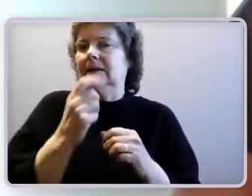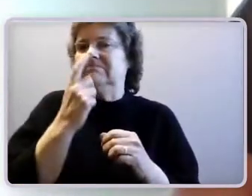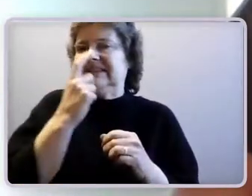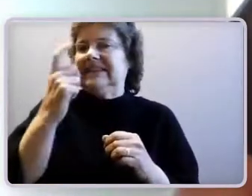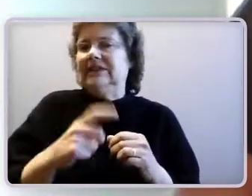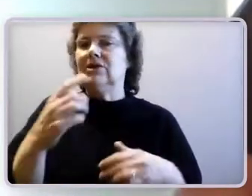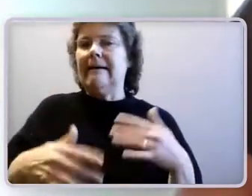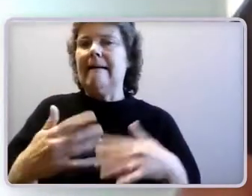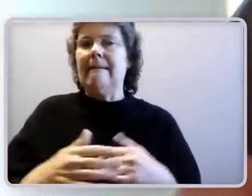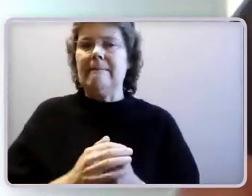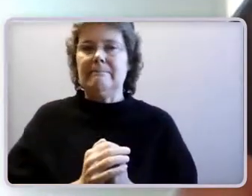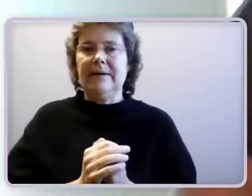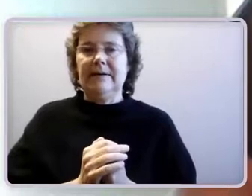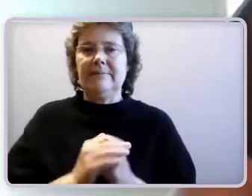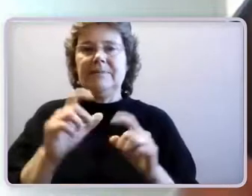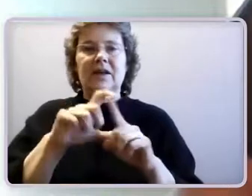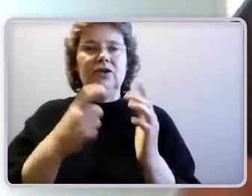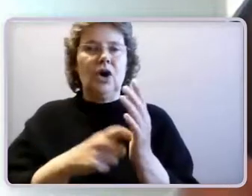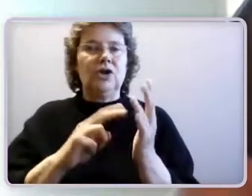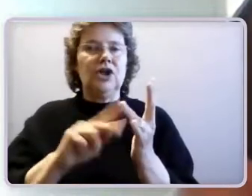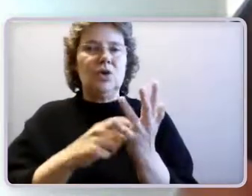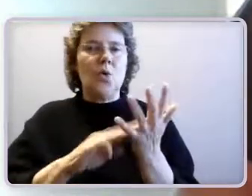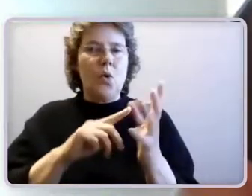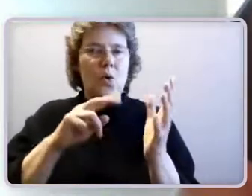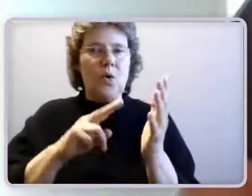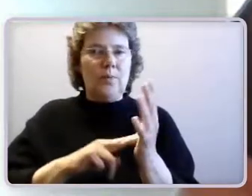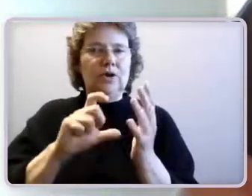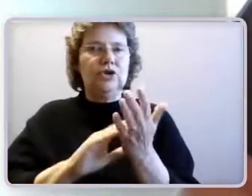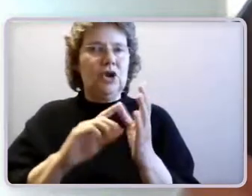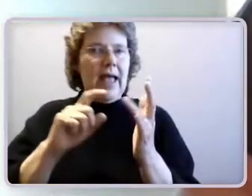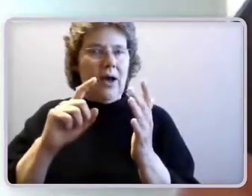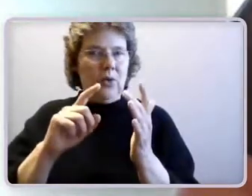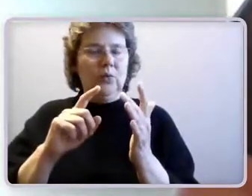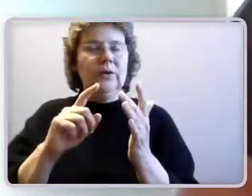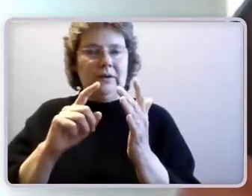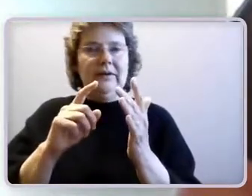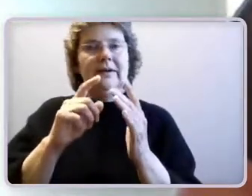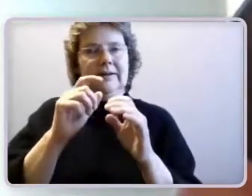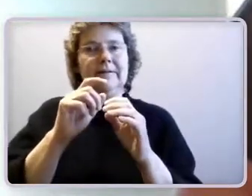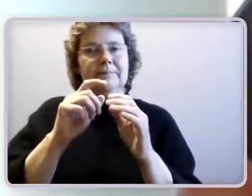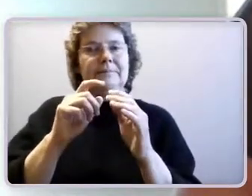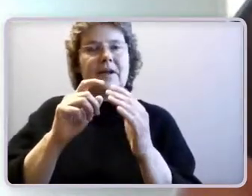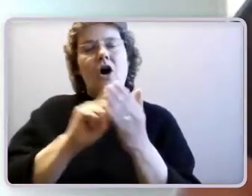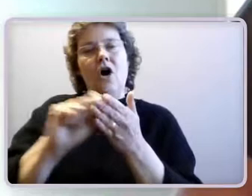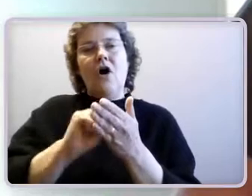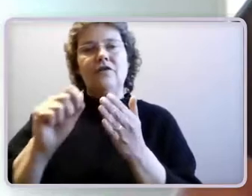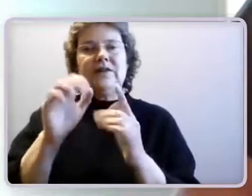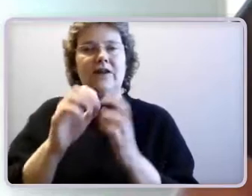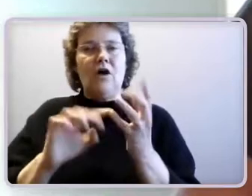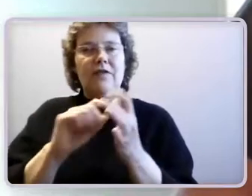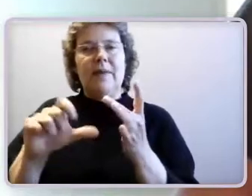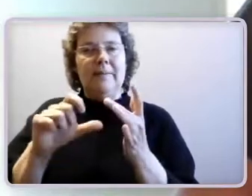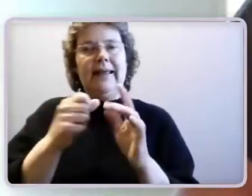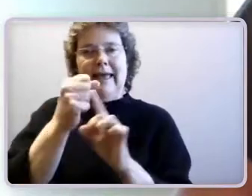Dr Norman Chia is an advocate guardian at the Office of the Public Advocate, and he will step us through the newly